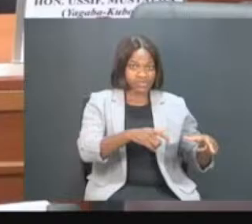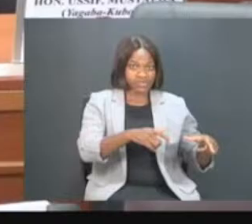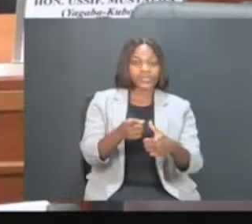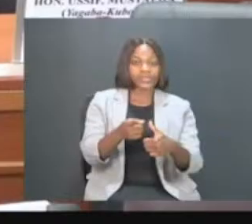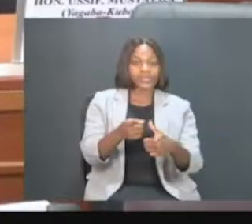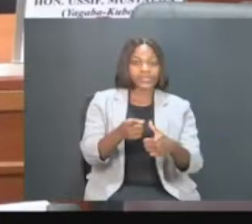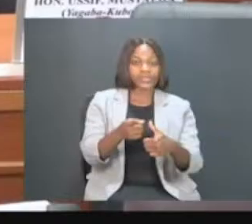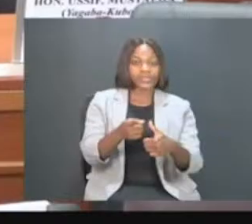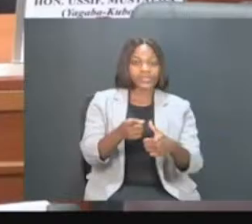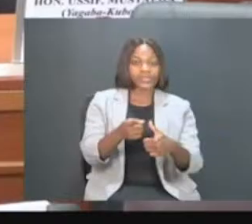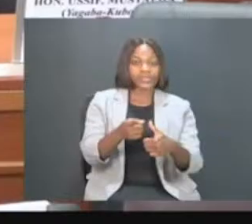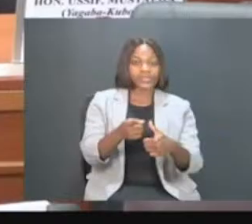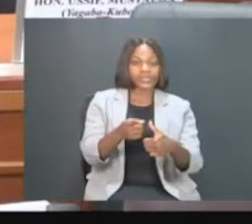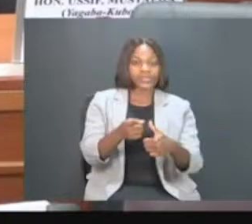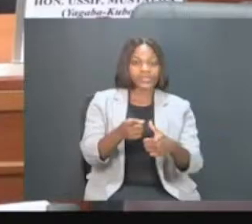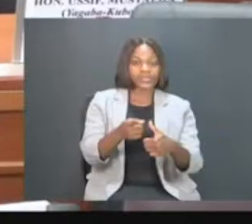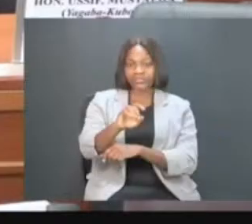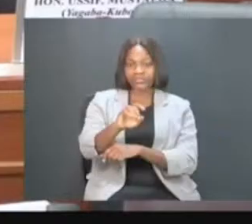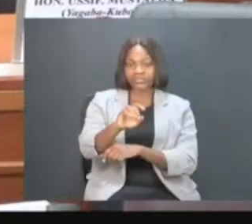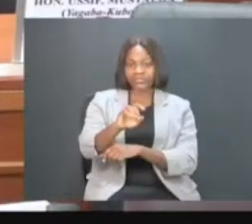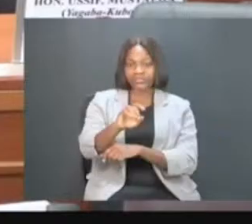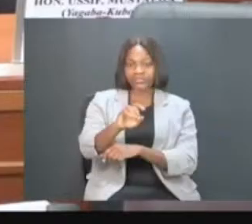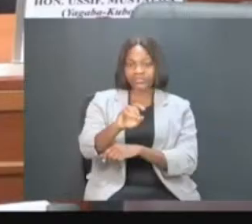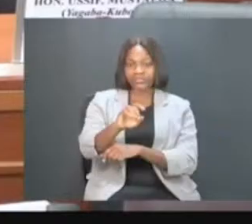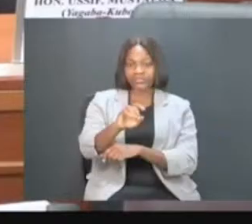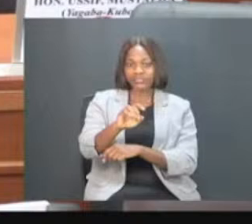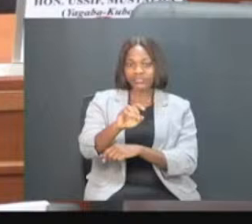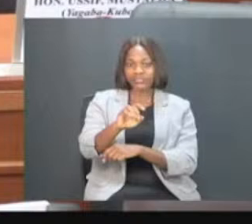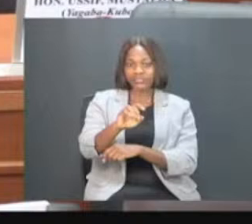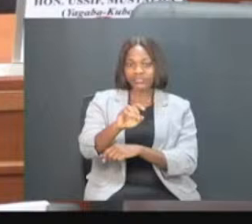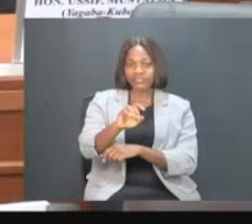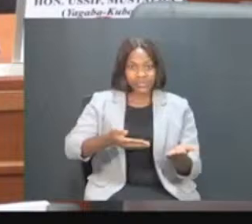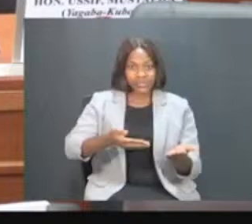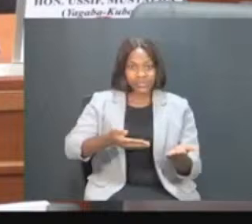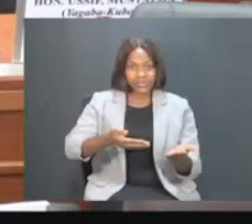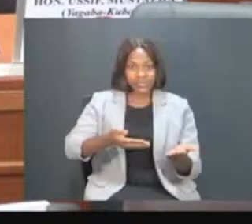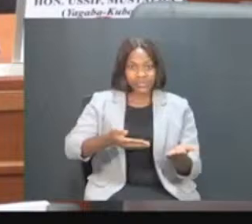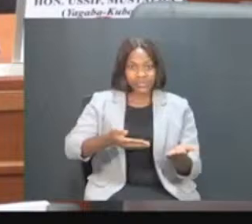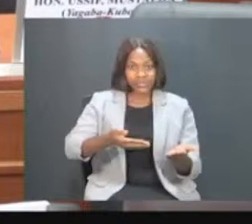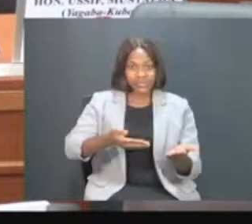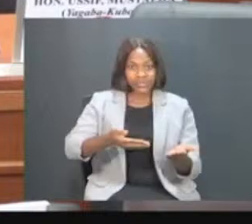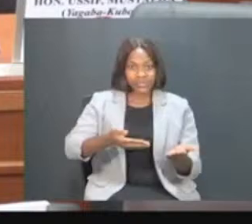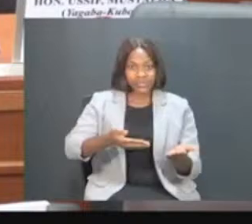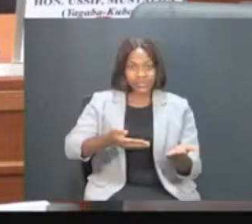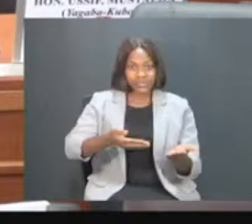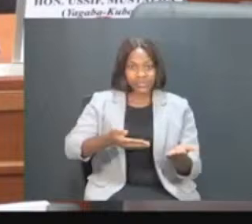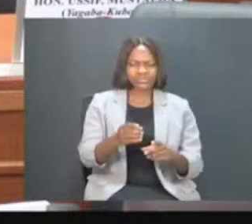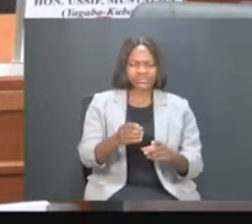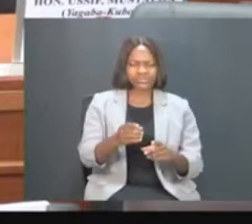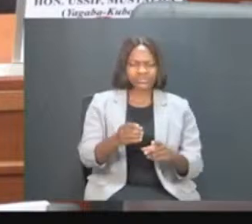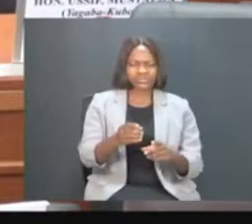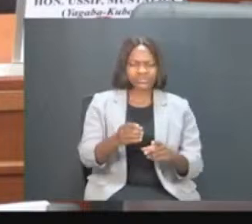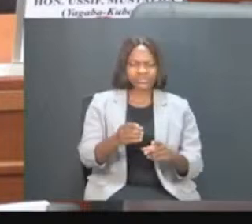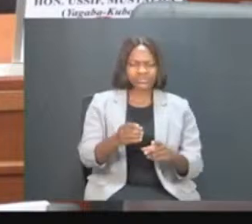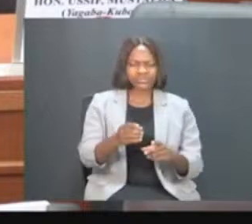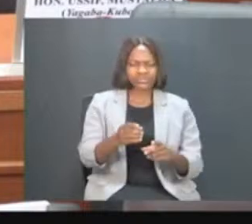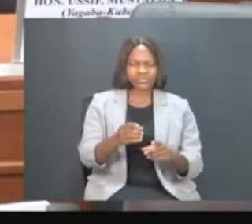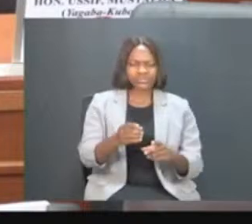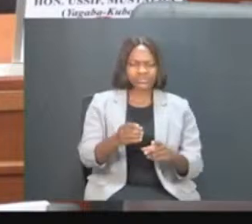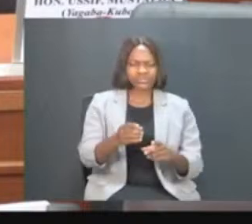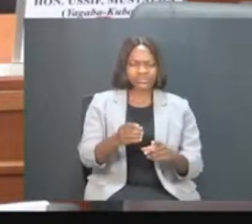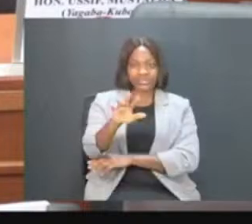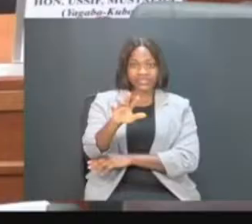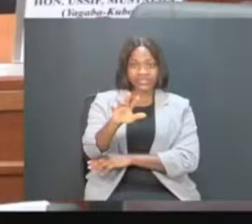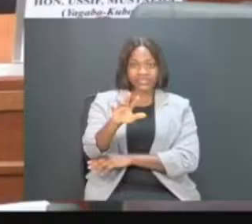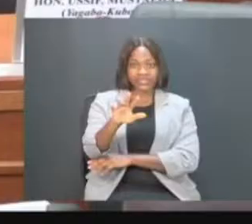that was brought came to us on the 3rd of December 2025. This bill,